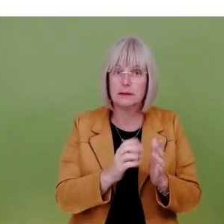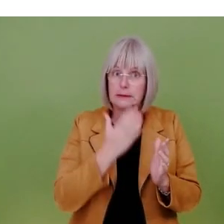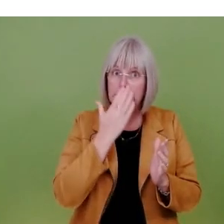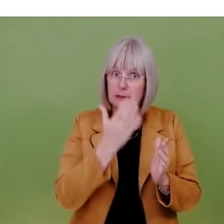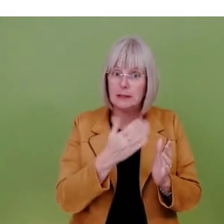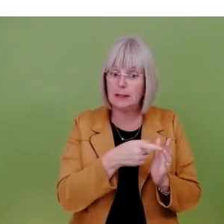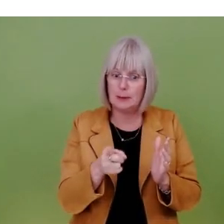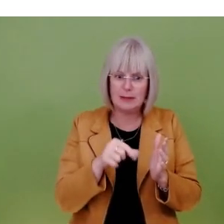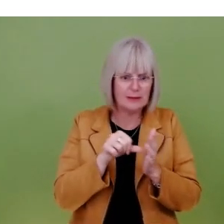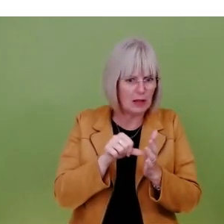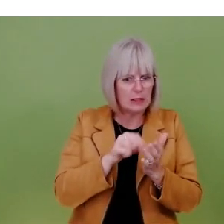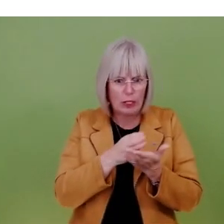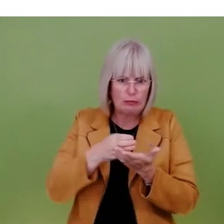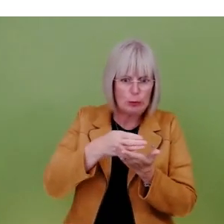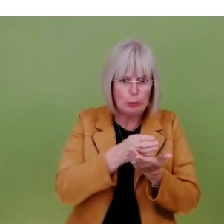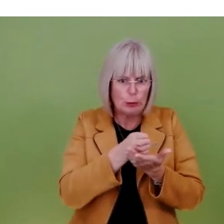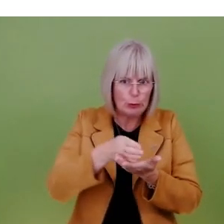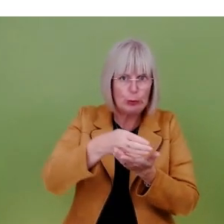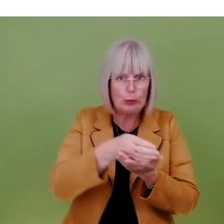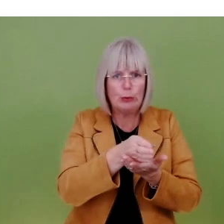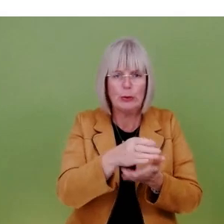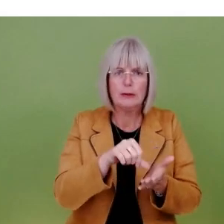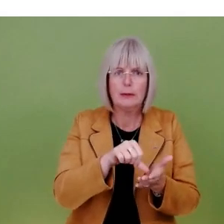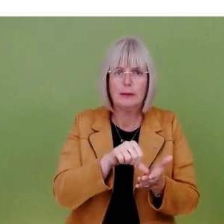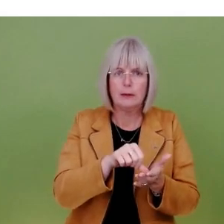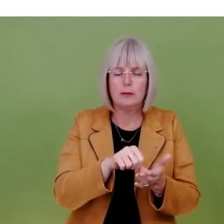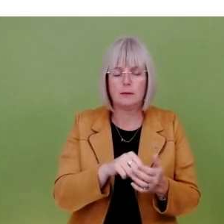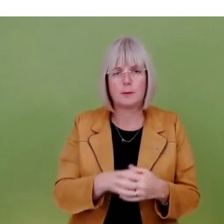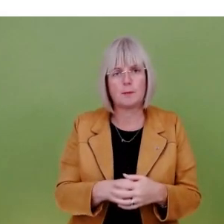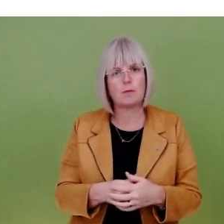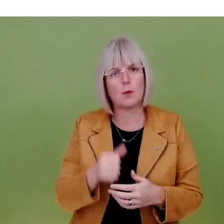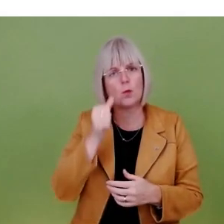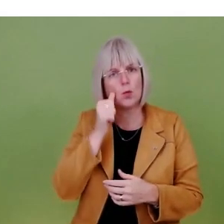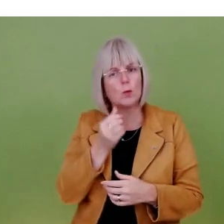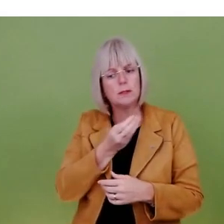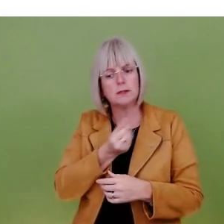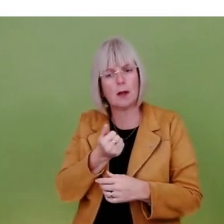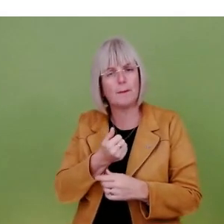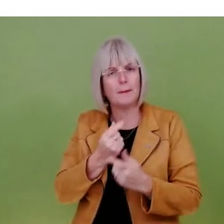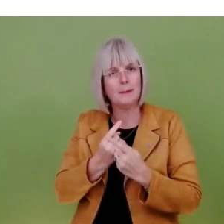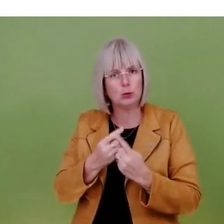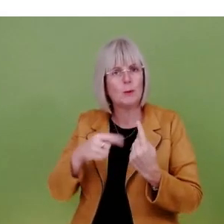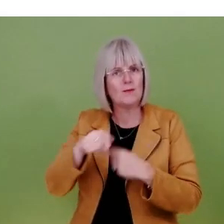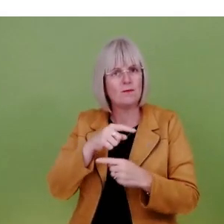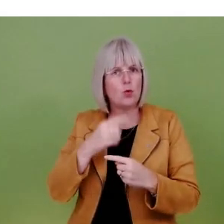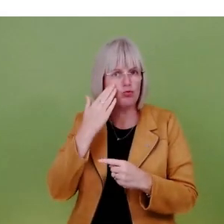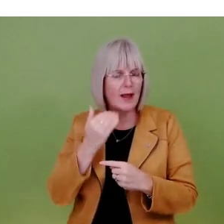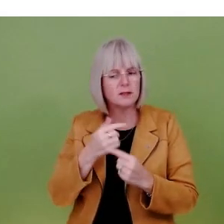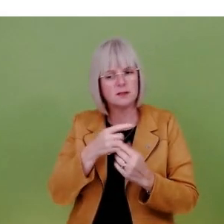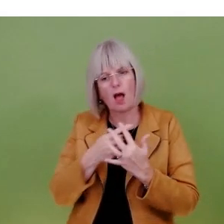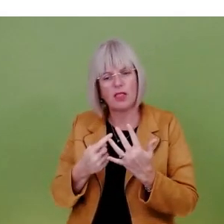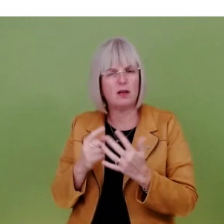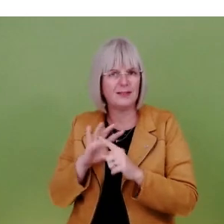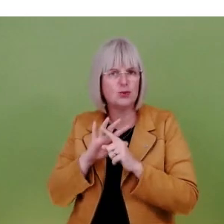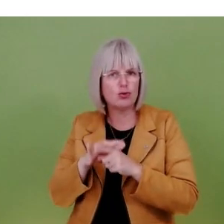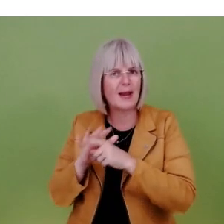through. And of course, we know that in relation to some of these issues, both in terms of race, but also other forms of discrimination and equity, you know,